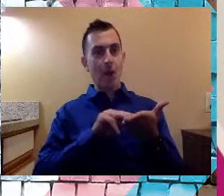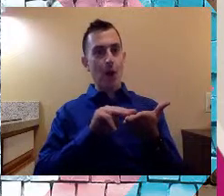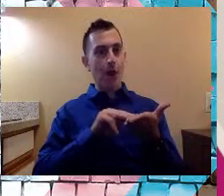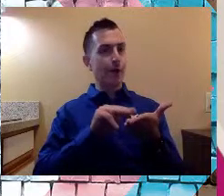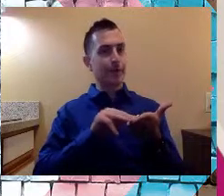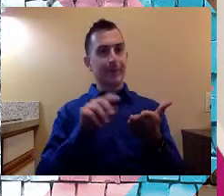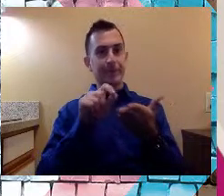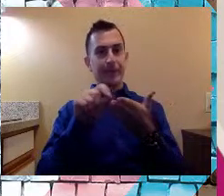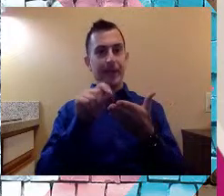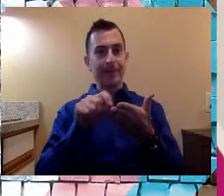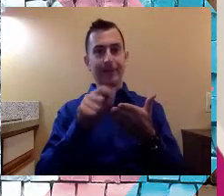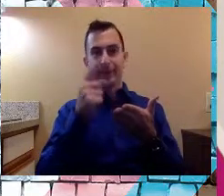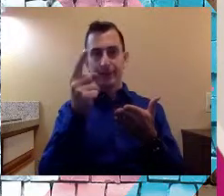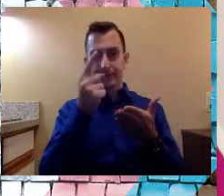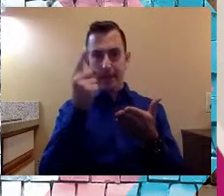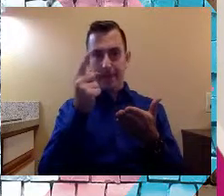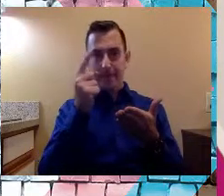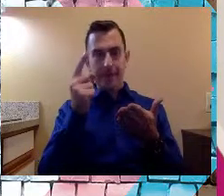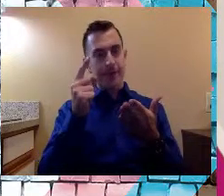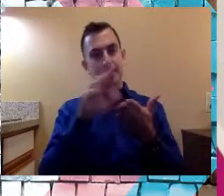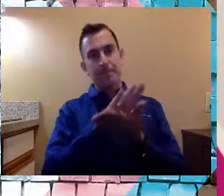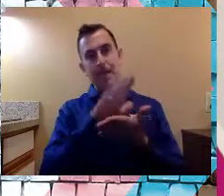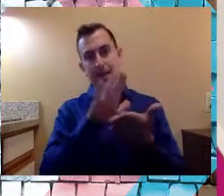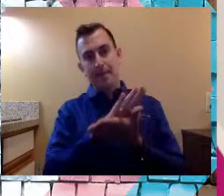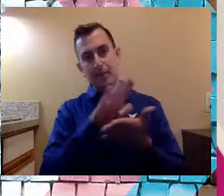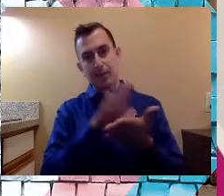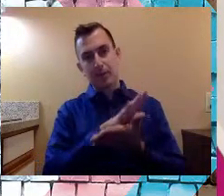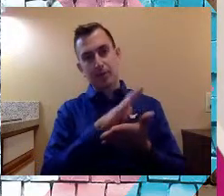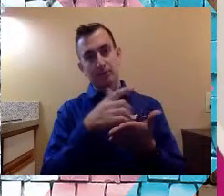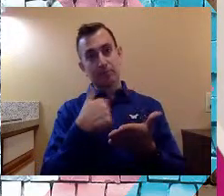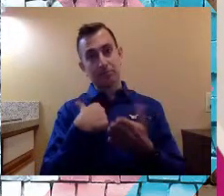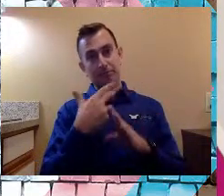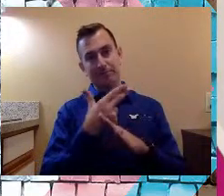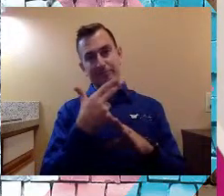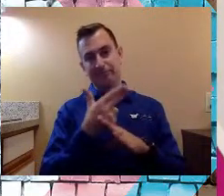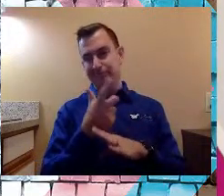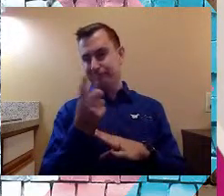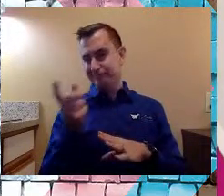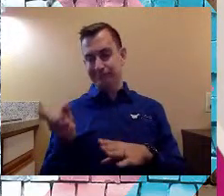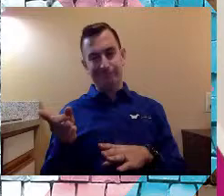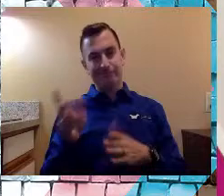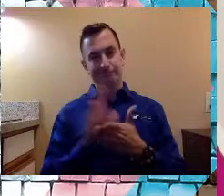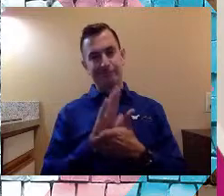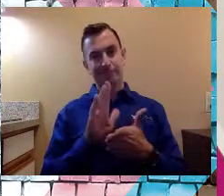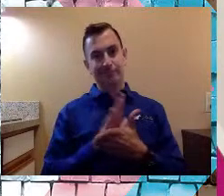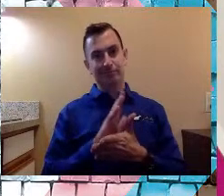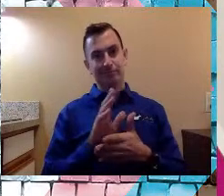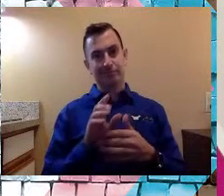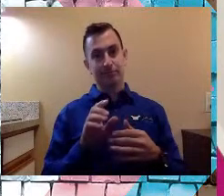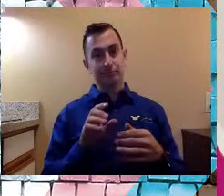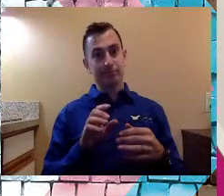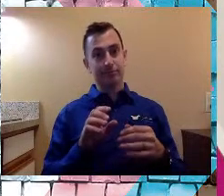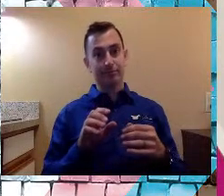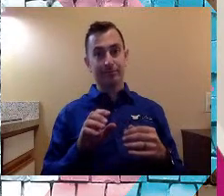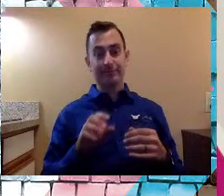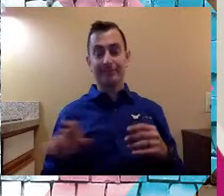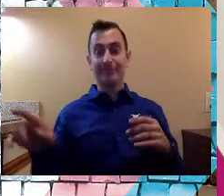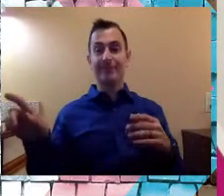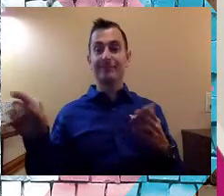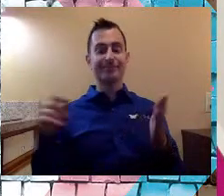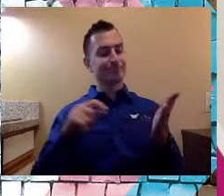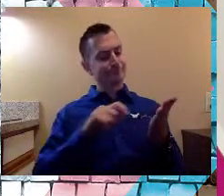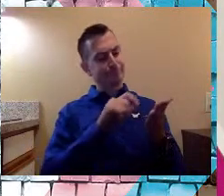whatever you have, piece of paper, I'm using a scrap, and draw a star. You